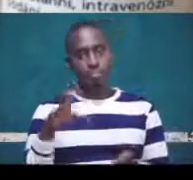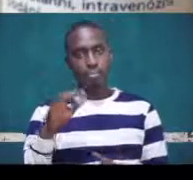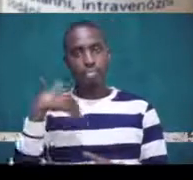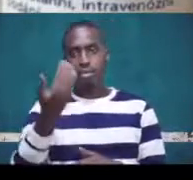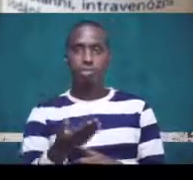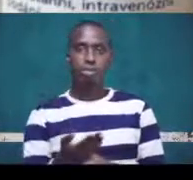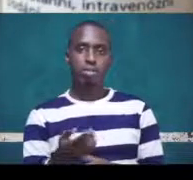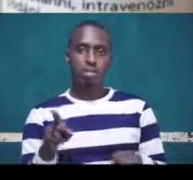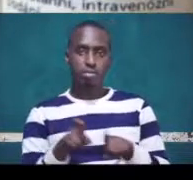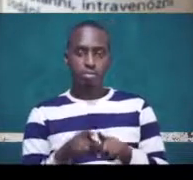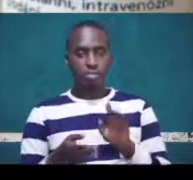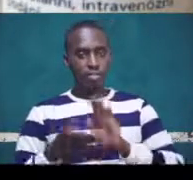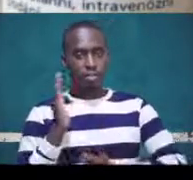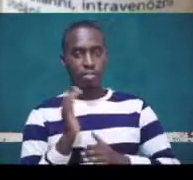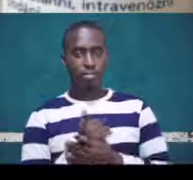afterward bacteria produces much faster.